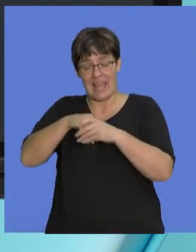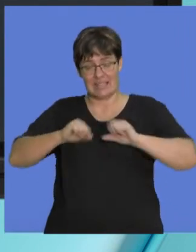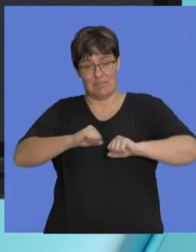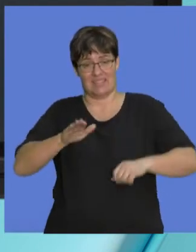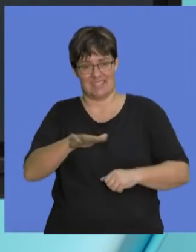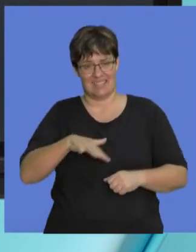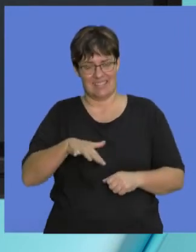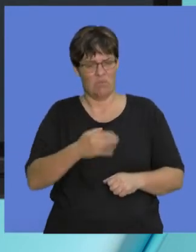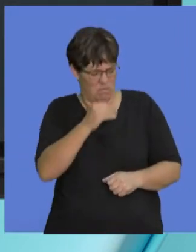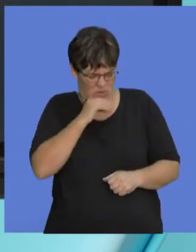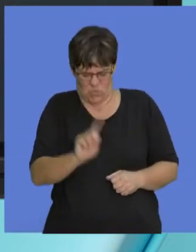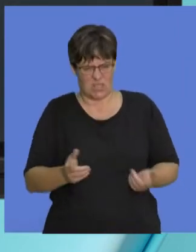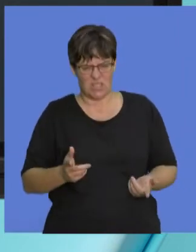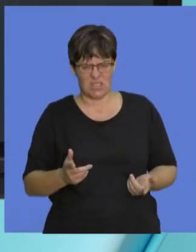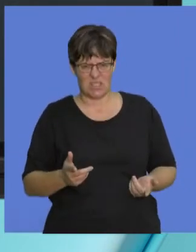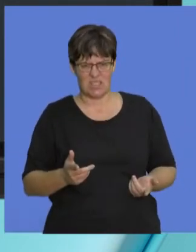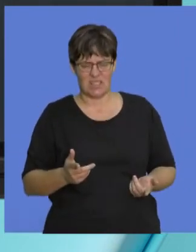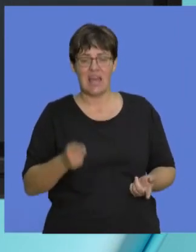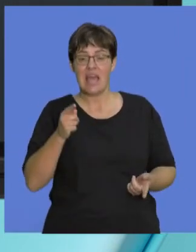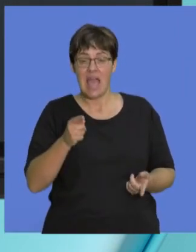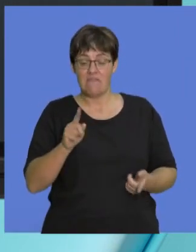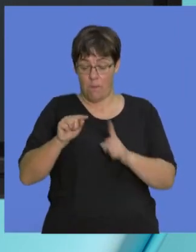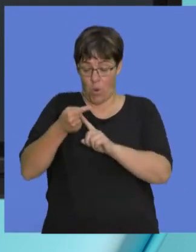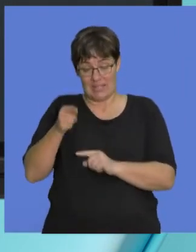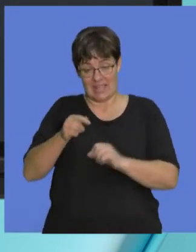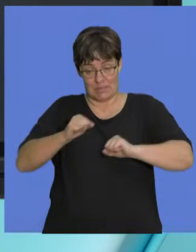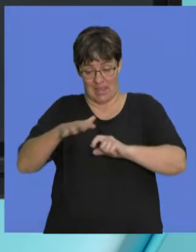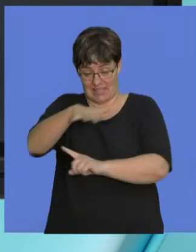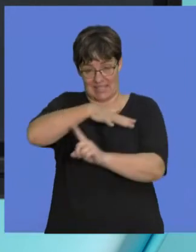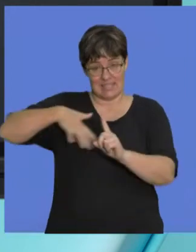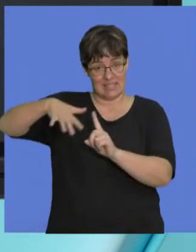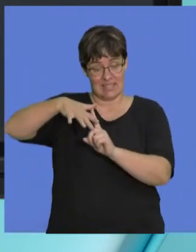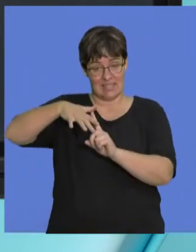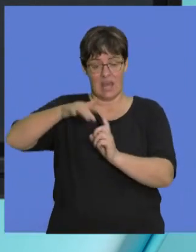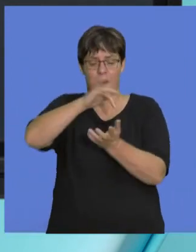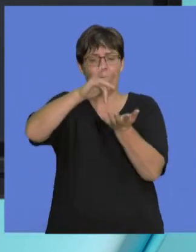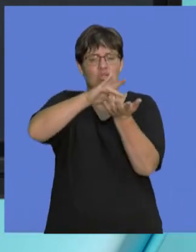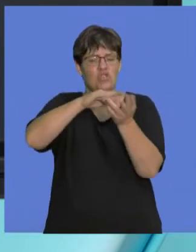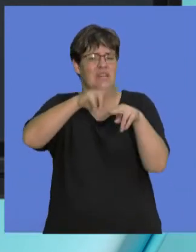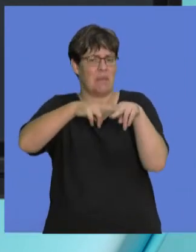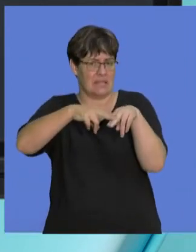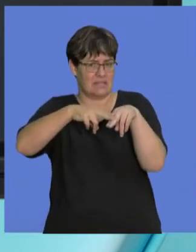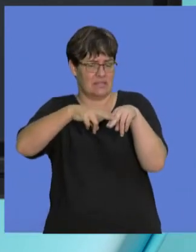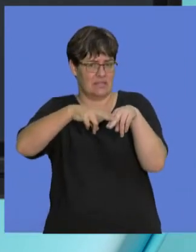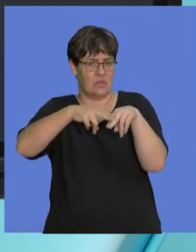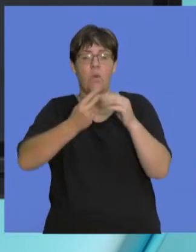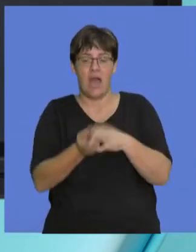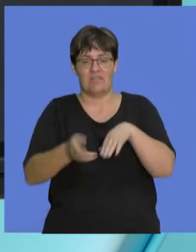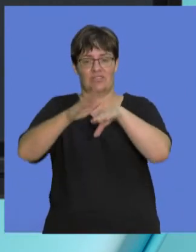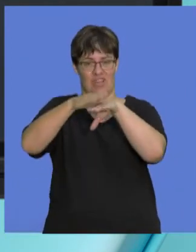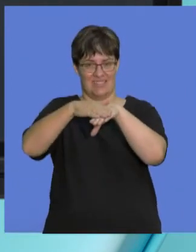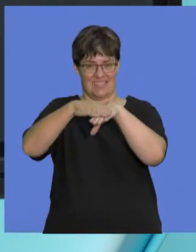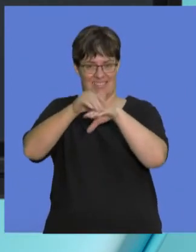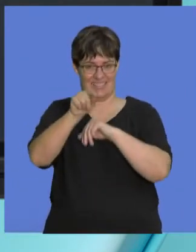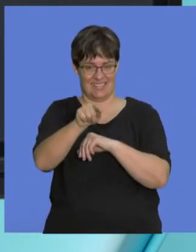in space. What exactly do we mean by that? We're saying at a certain point in space, at a certain position, okay, we've got